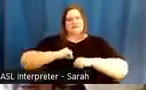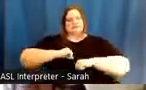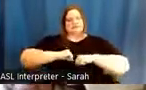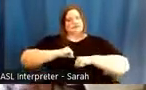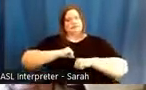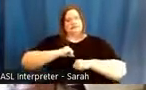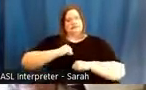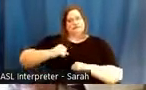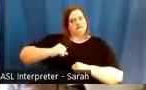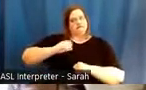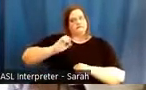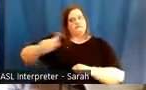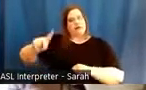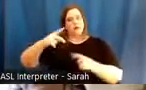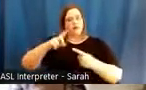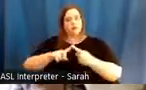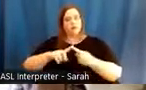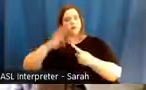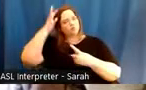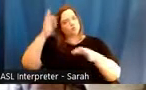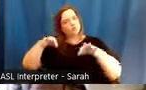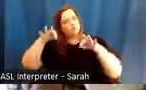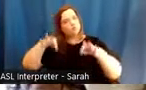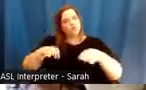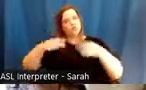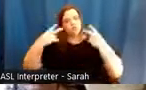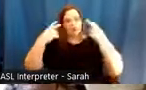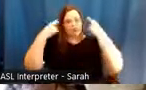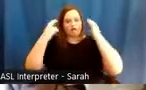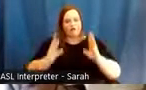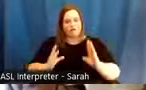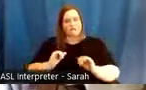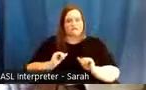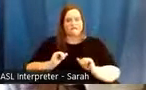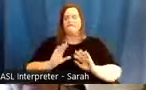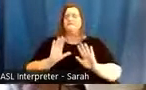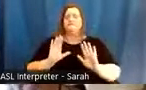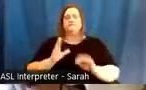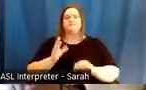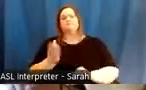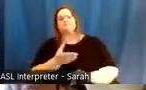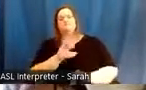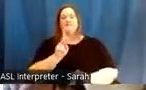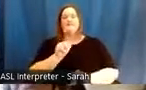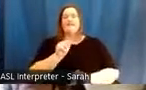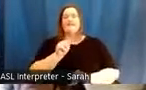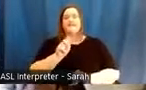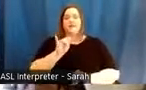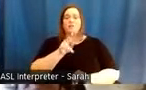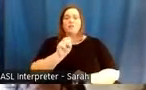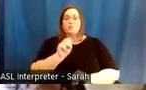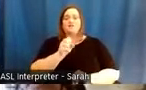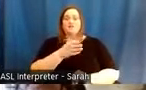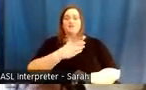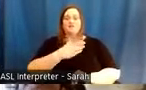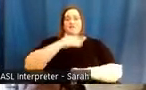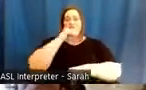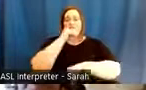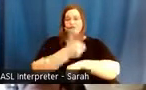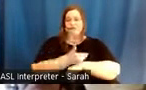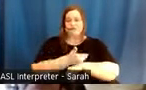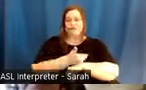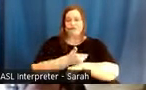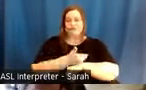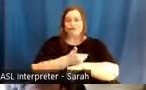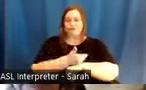hairdresser still. So yeah, this is Kate Julius. She's my daughter. She's